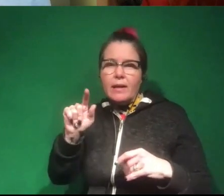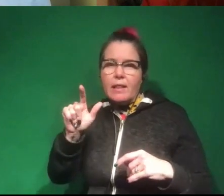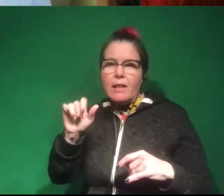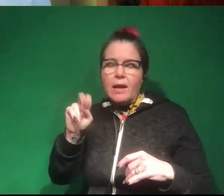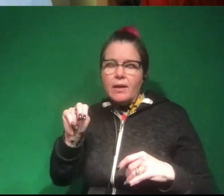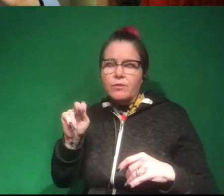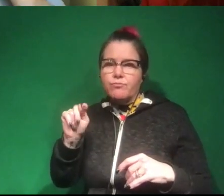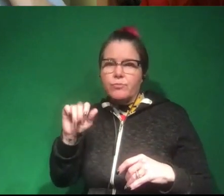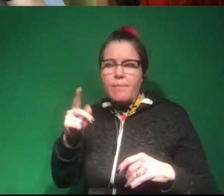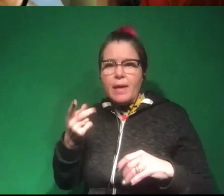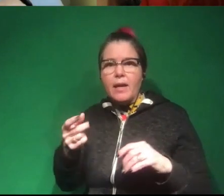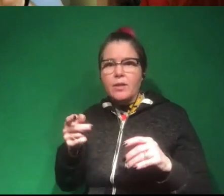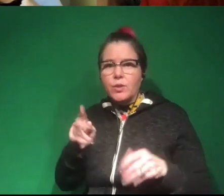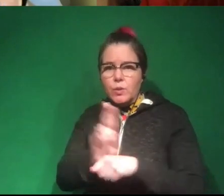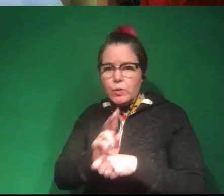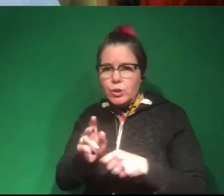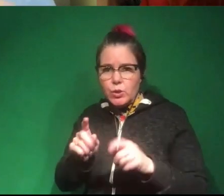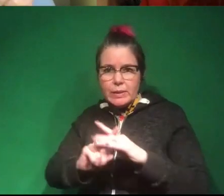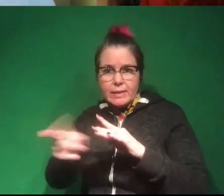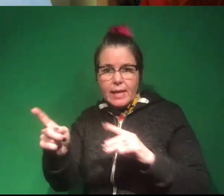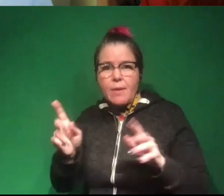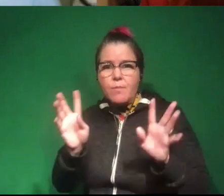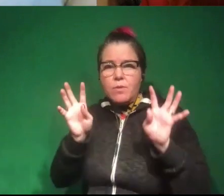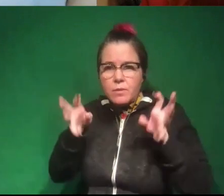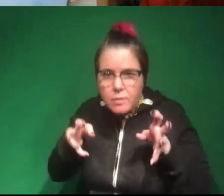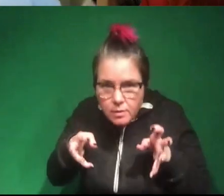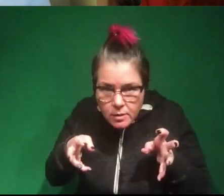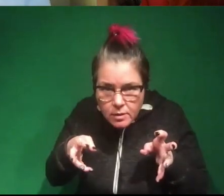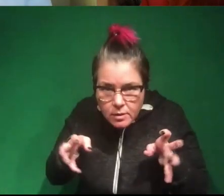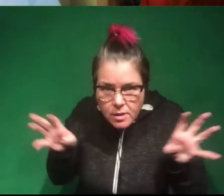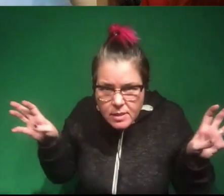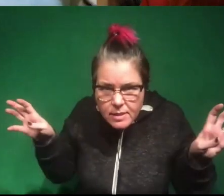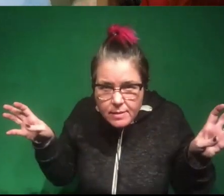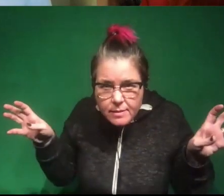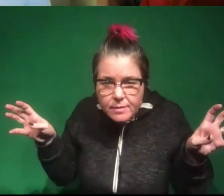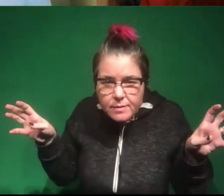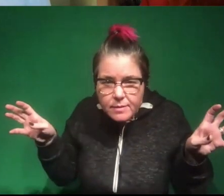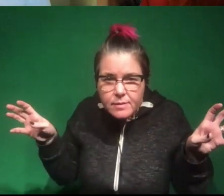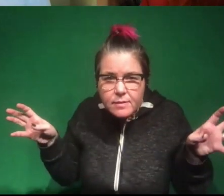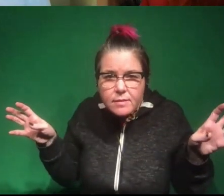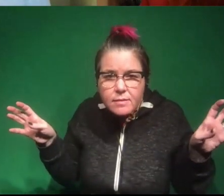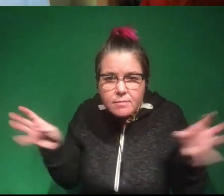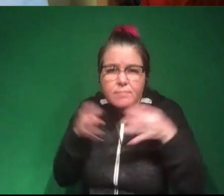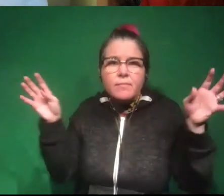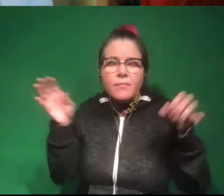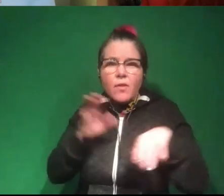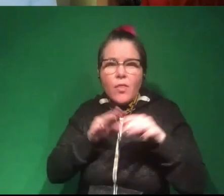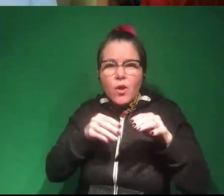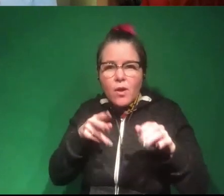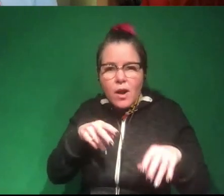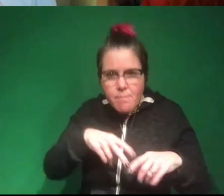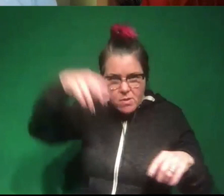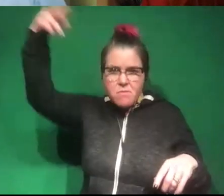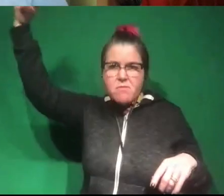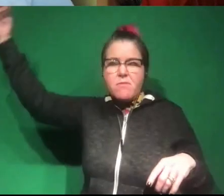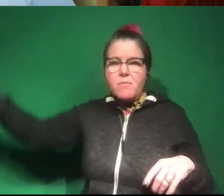escape mechanism too. They'll like put their sensory hairs down, hit the ground, and then they smack these really fast moving jaws on the ground, and they go flying